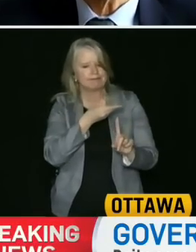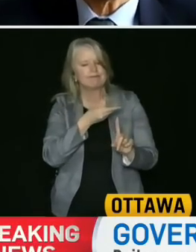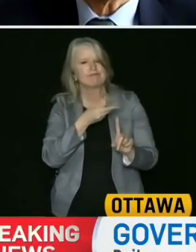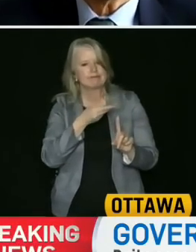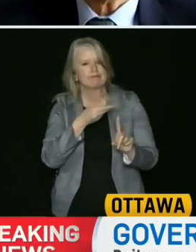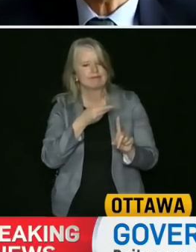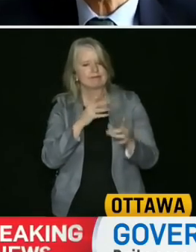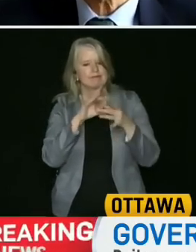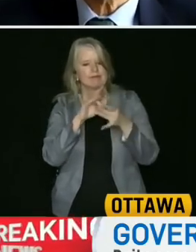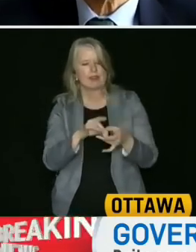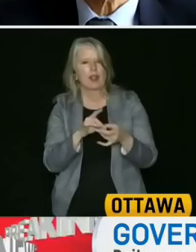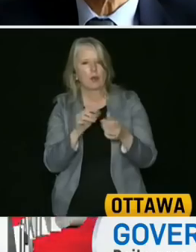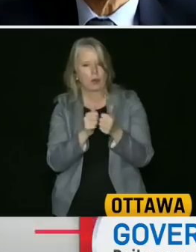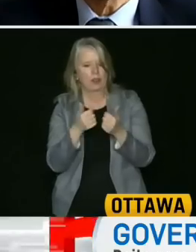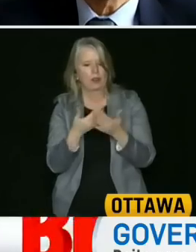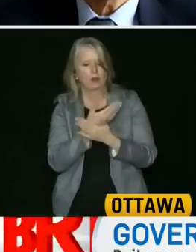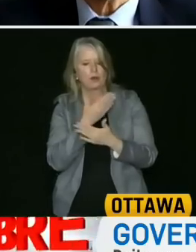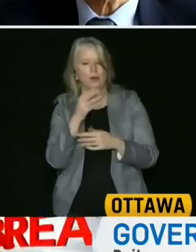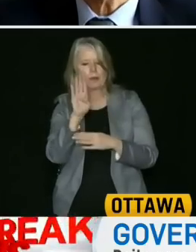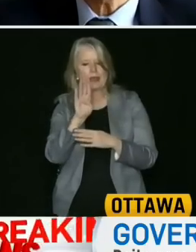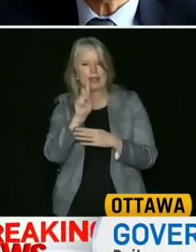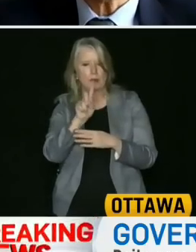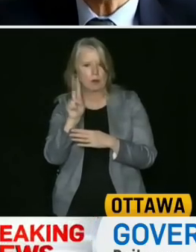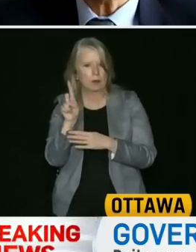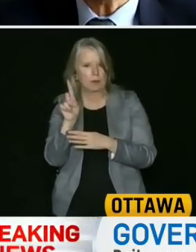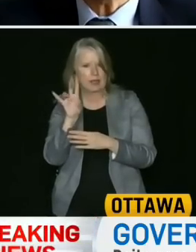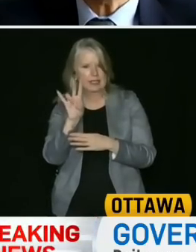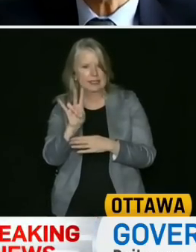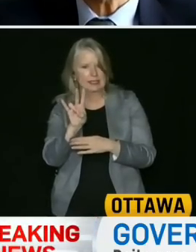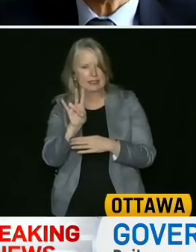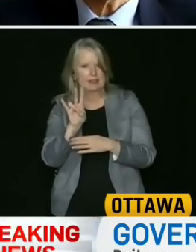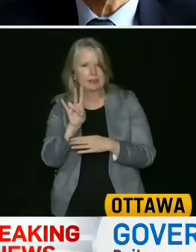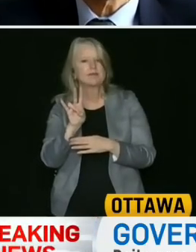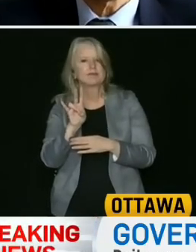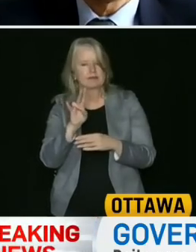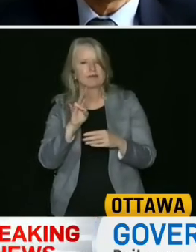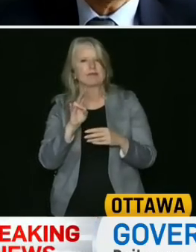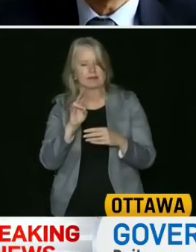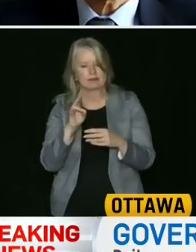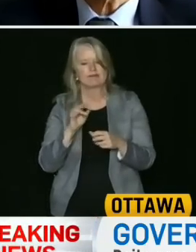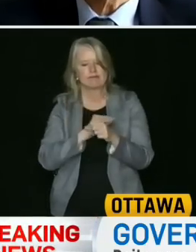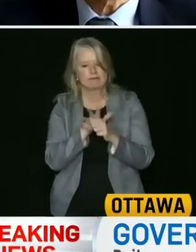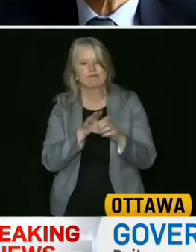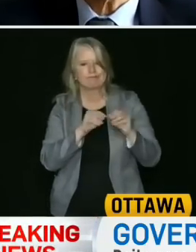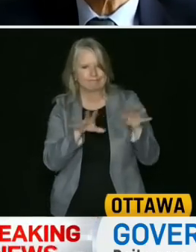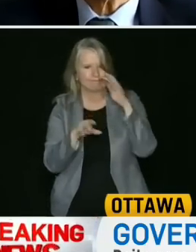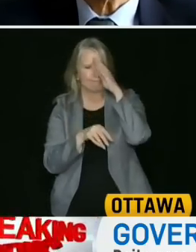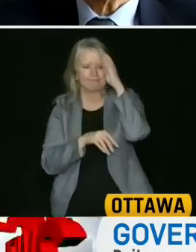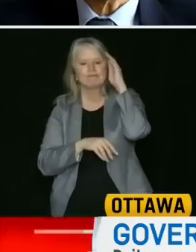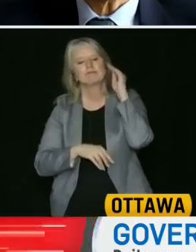and outbreaks associated with the introduction of the B117 virus variant.